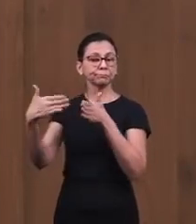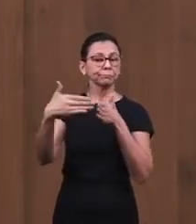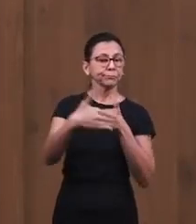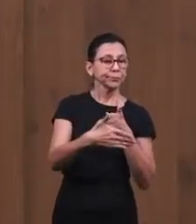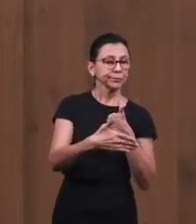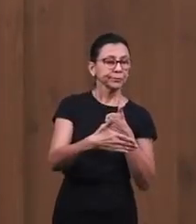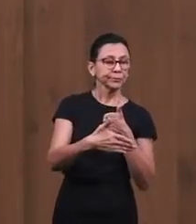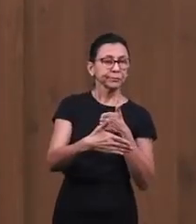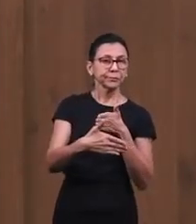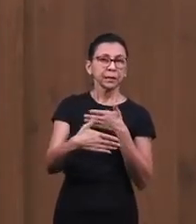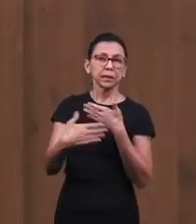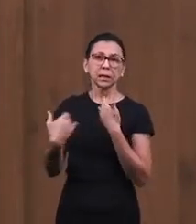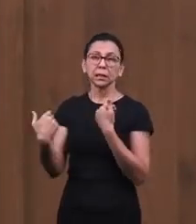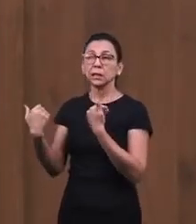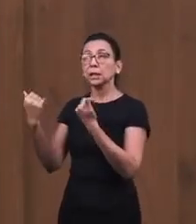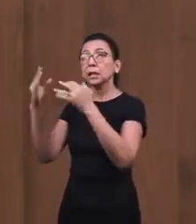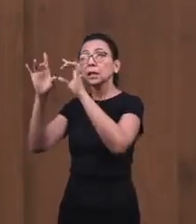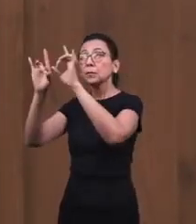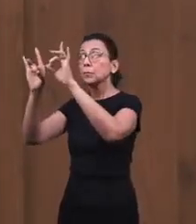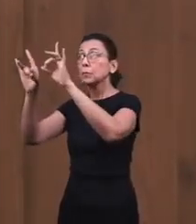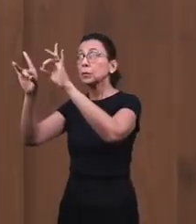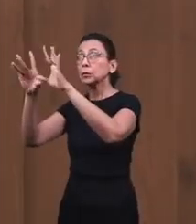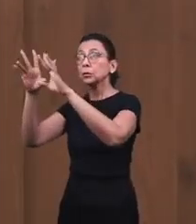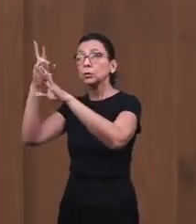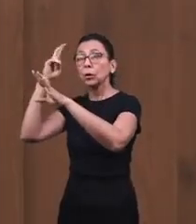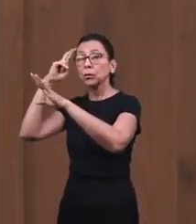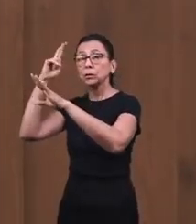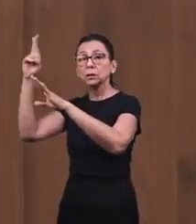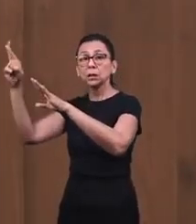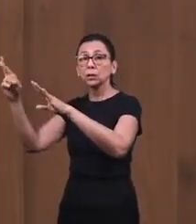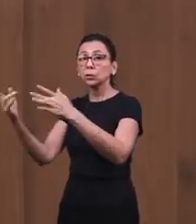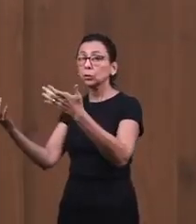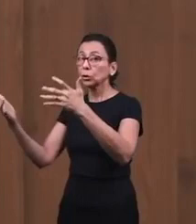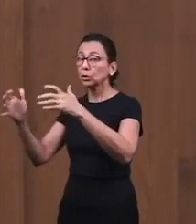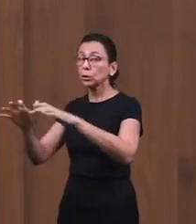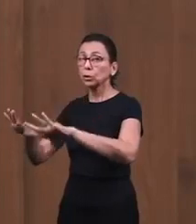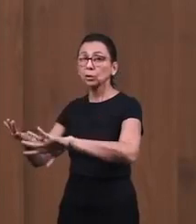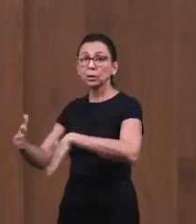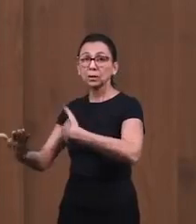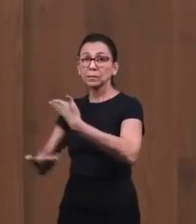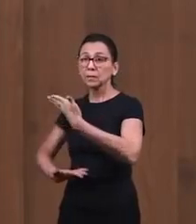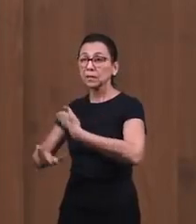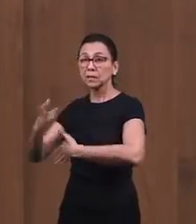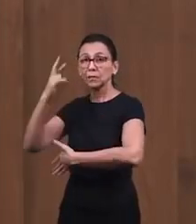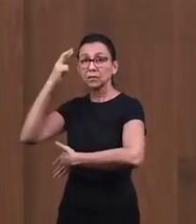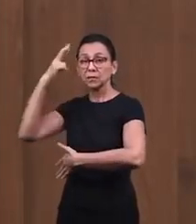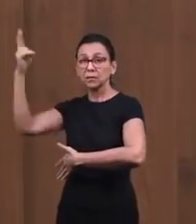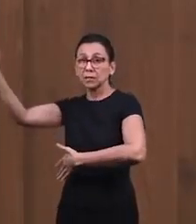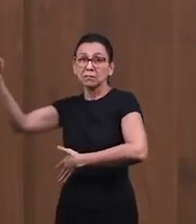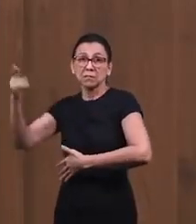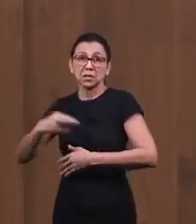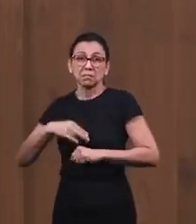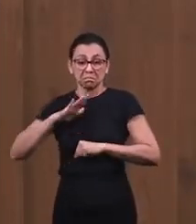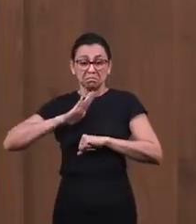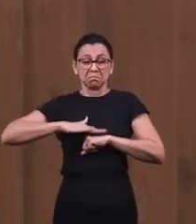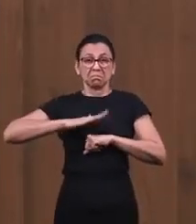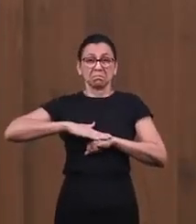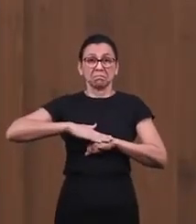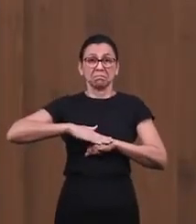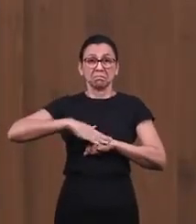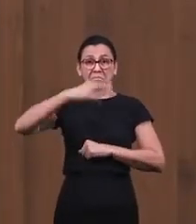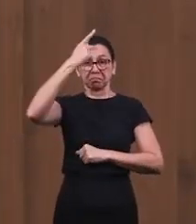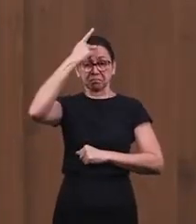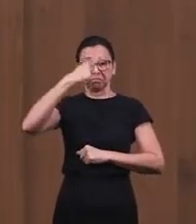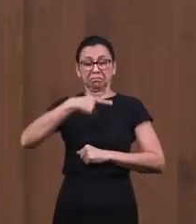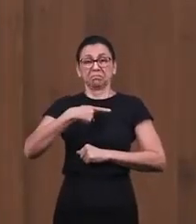they abandoned the word of the Lord, the orientations of the Lord, and they started to want to live their own experience and their own ways, doing